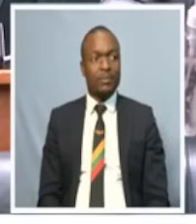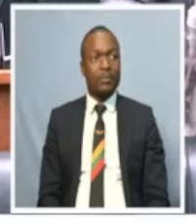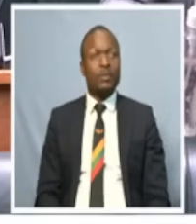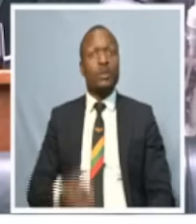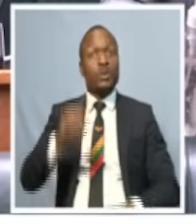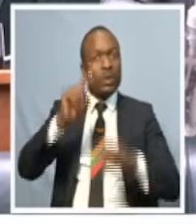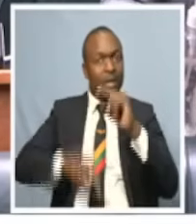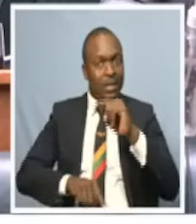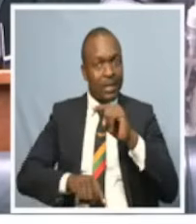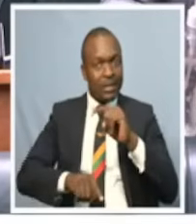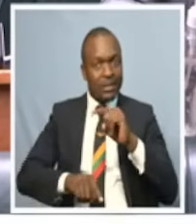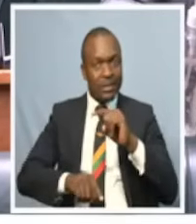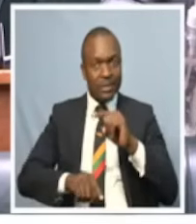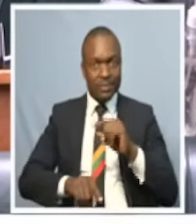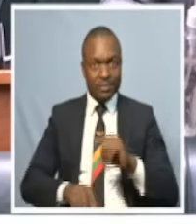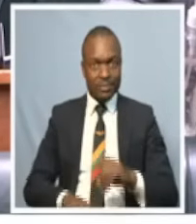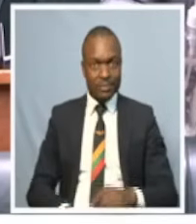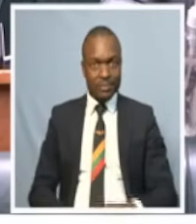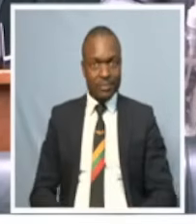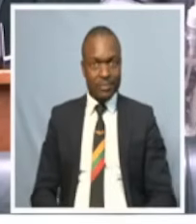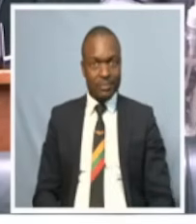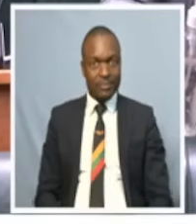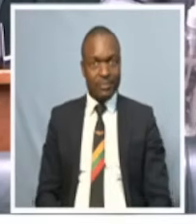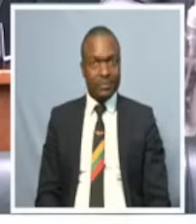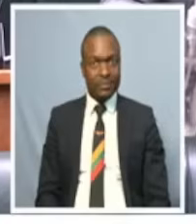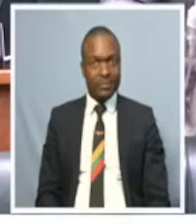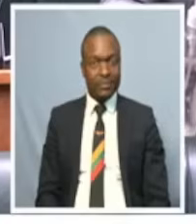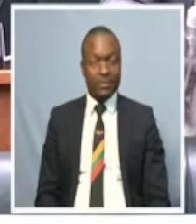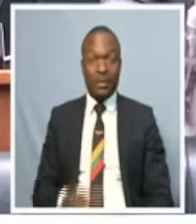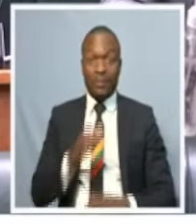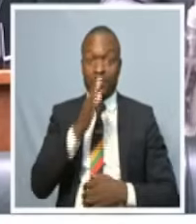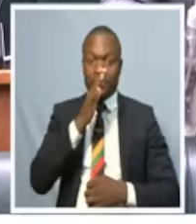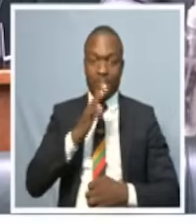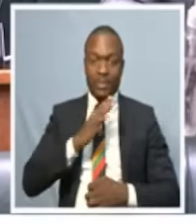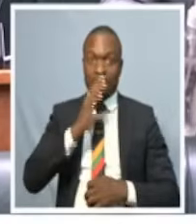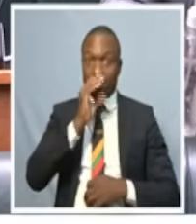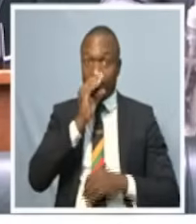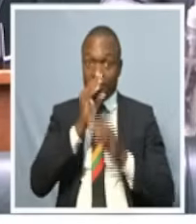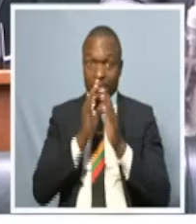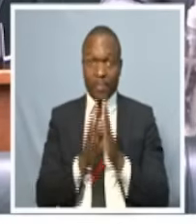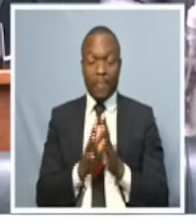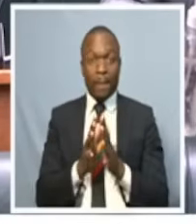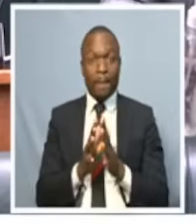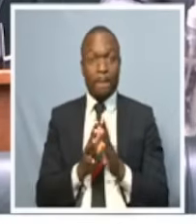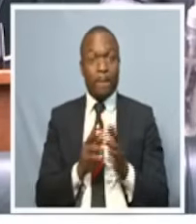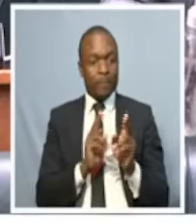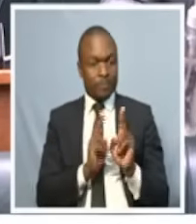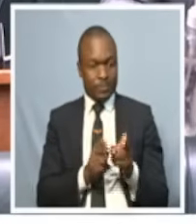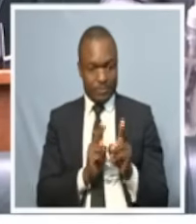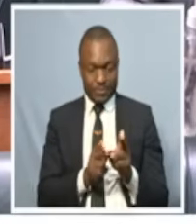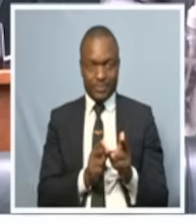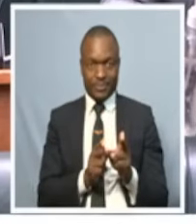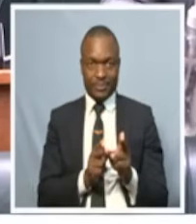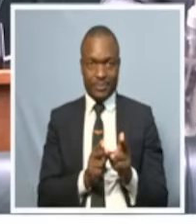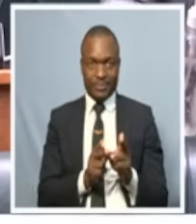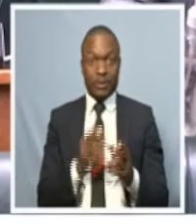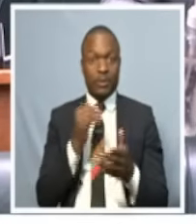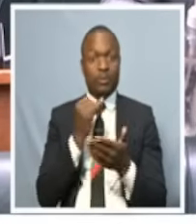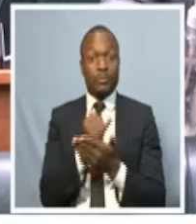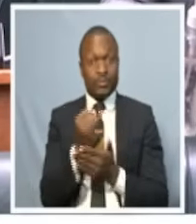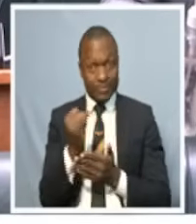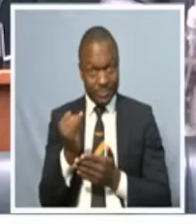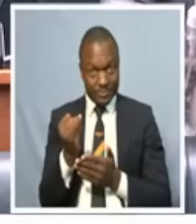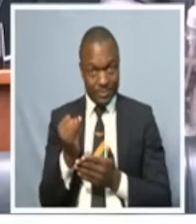You can't do that. Madam Speaker, responding to the